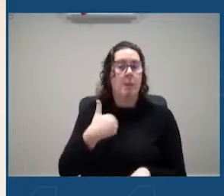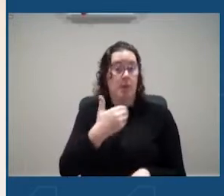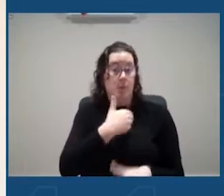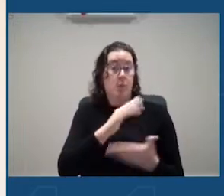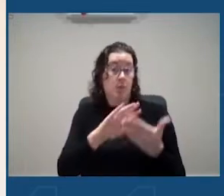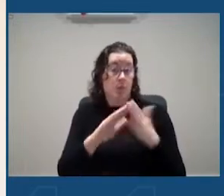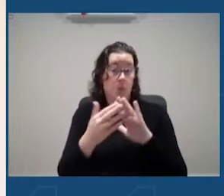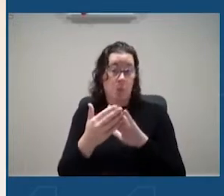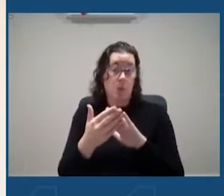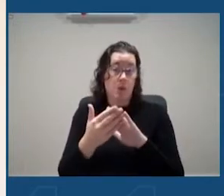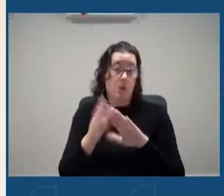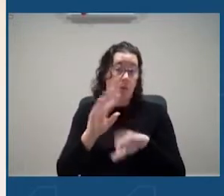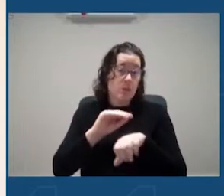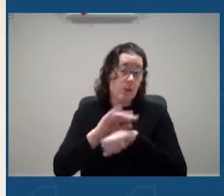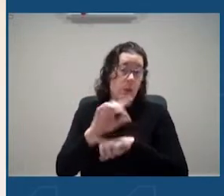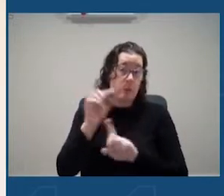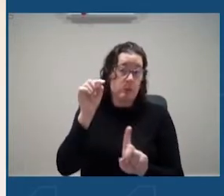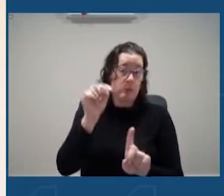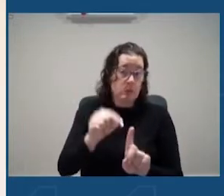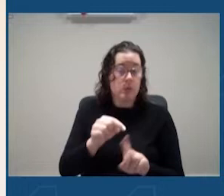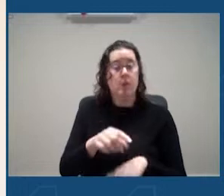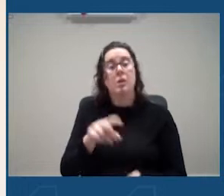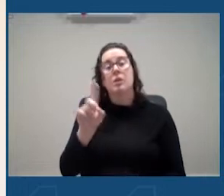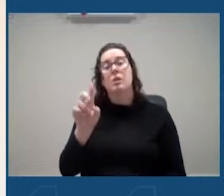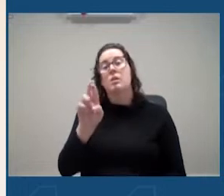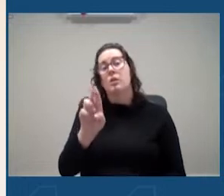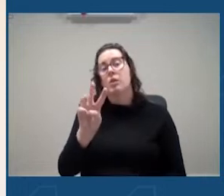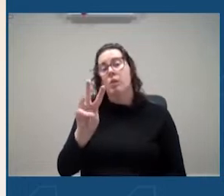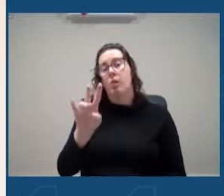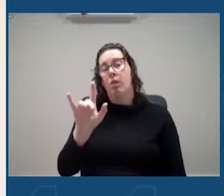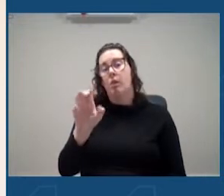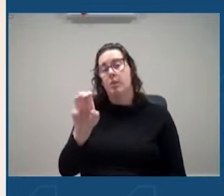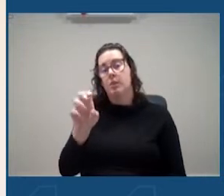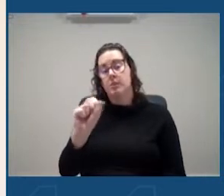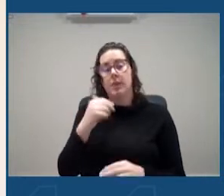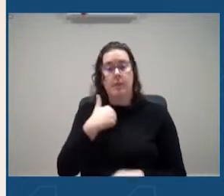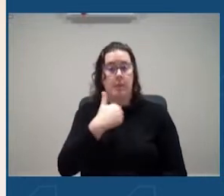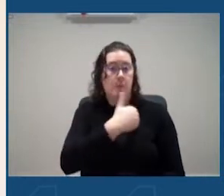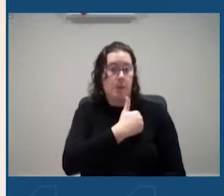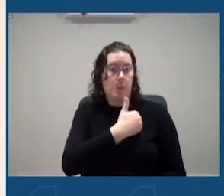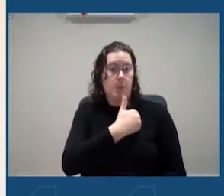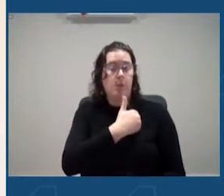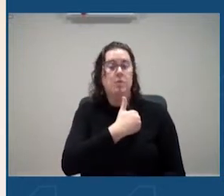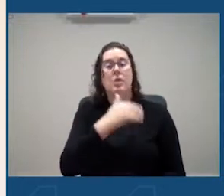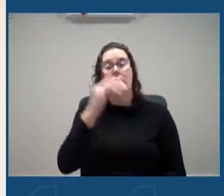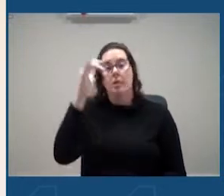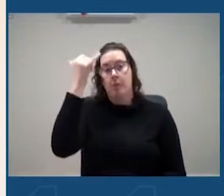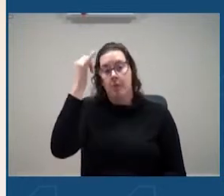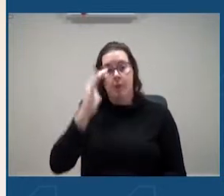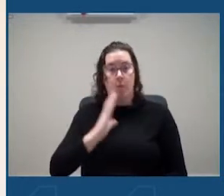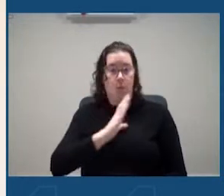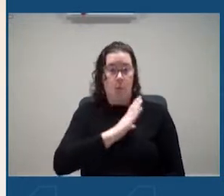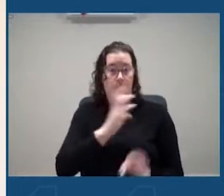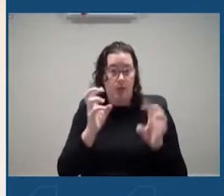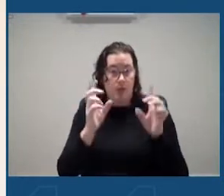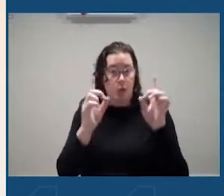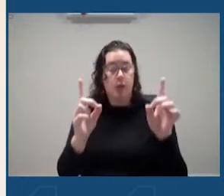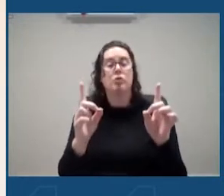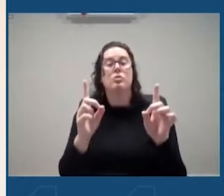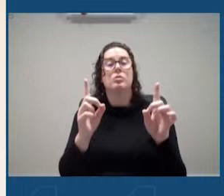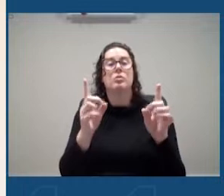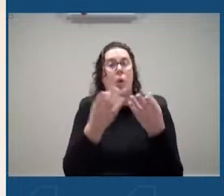community. And Dr. Williams and the members of the Buffalo Board of Education opened